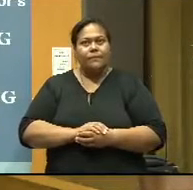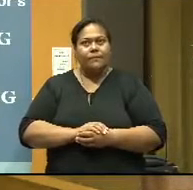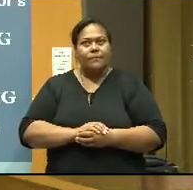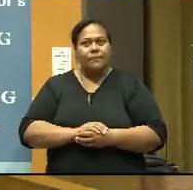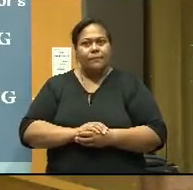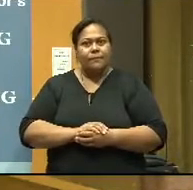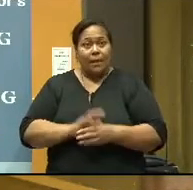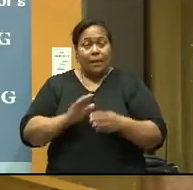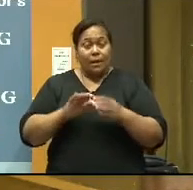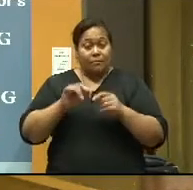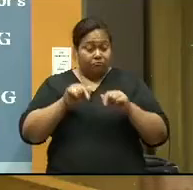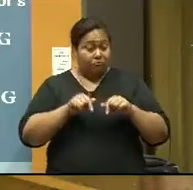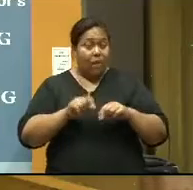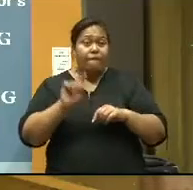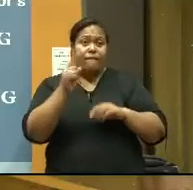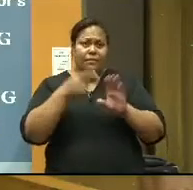In that first year,